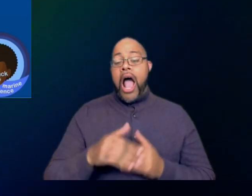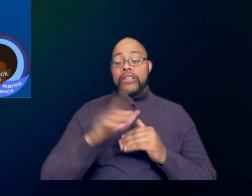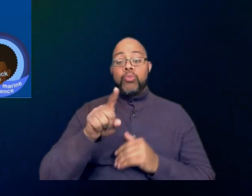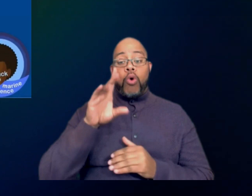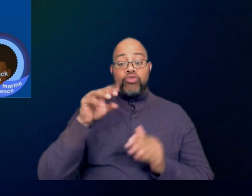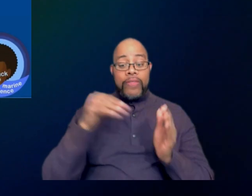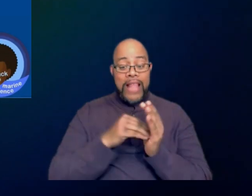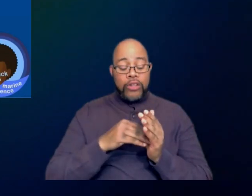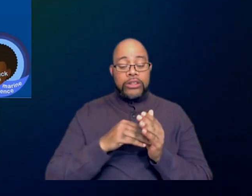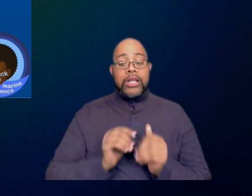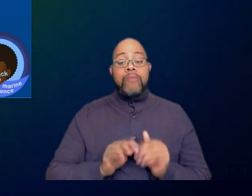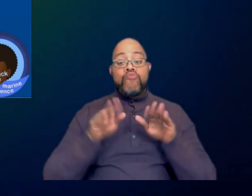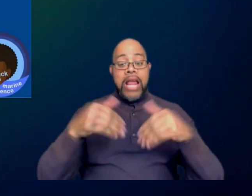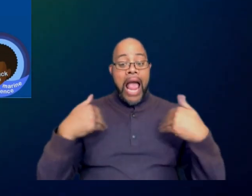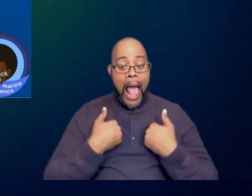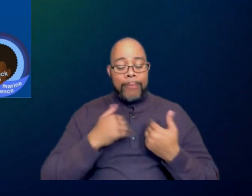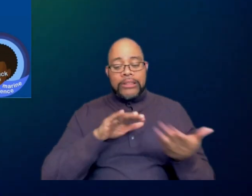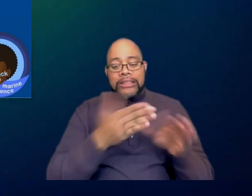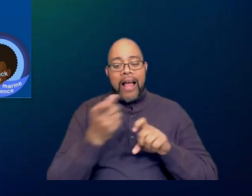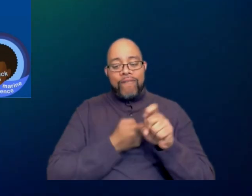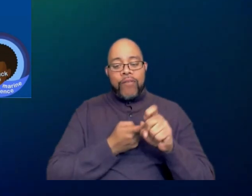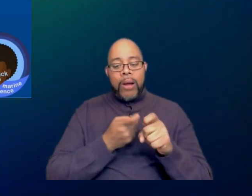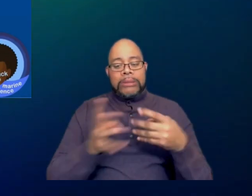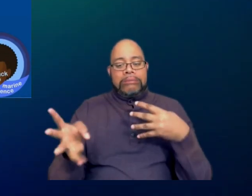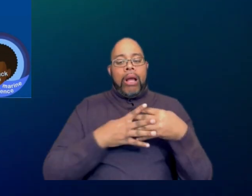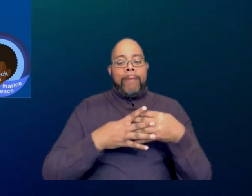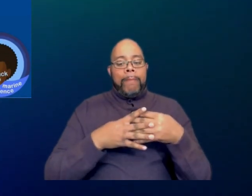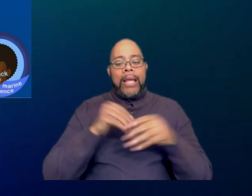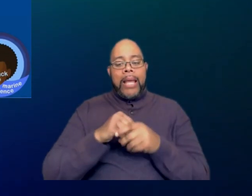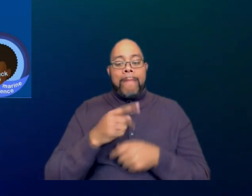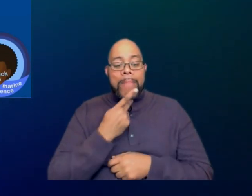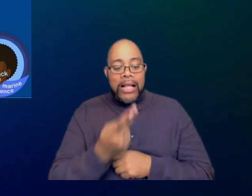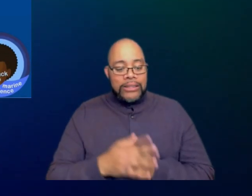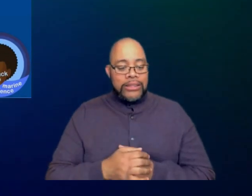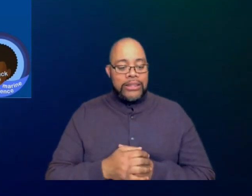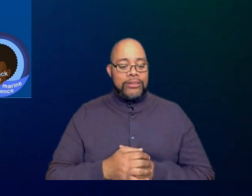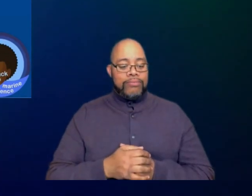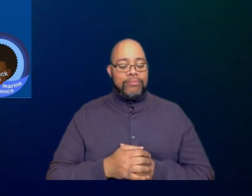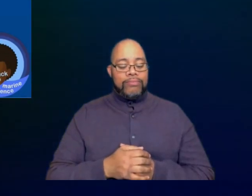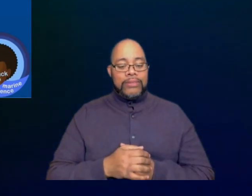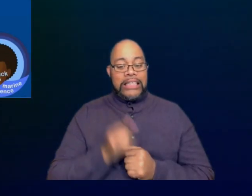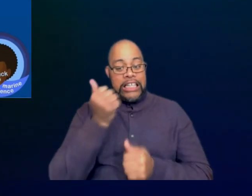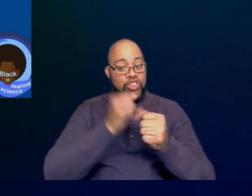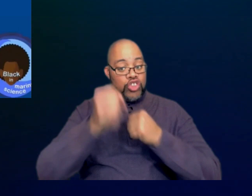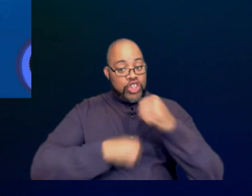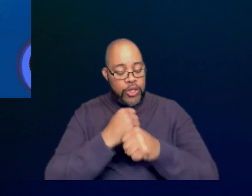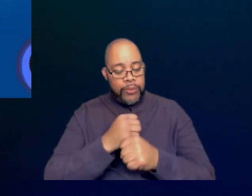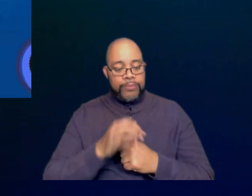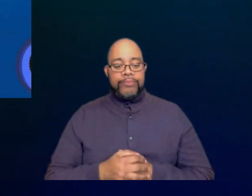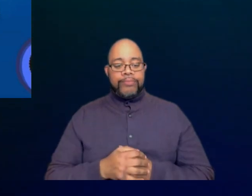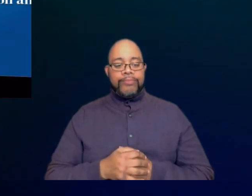least 100,000 marine animals die from getting entangled in plastic yearly.